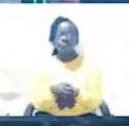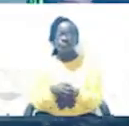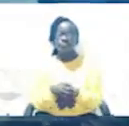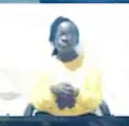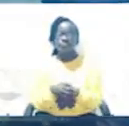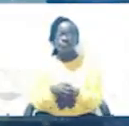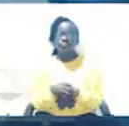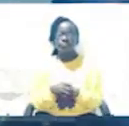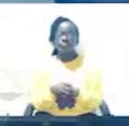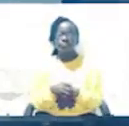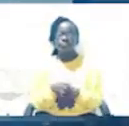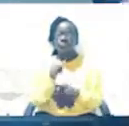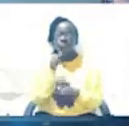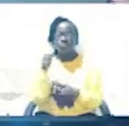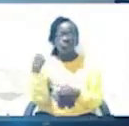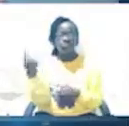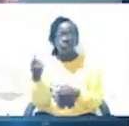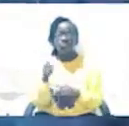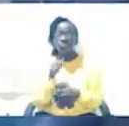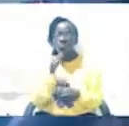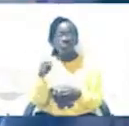happen. And yet there be an AC.